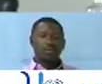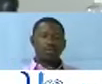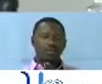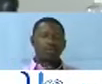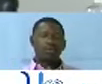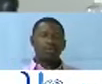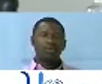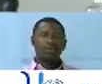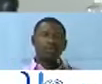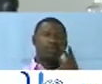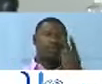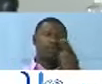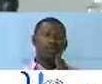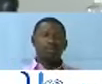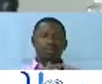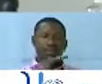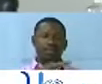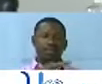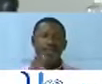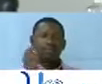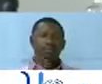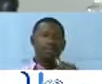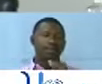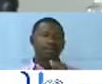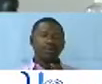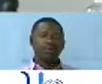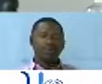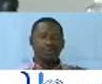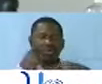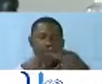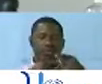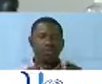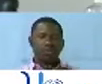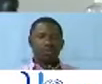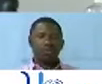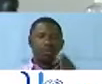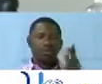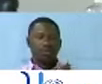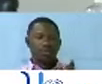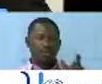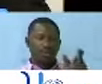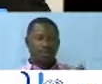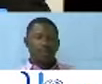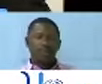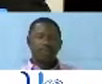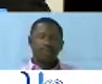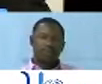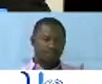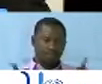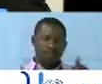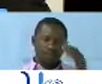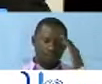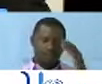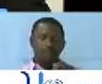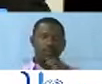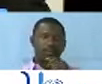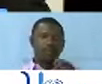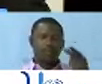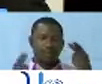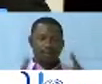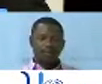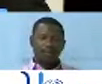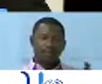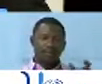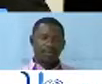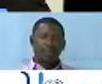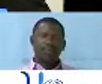into our second break and be back to continue with the witness. Fine, thank you, Emma Counsel. We will